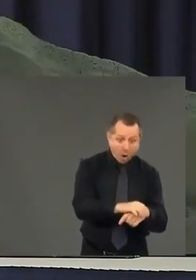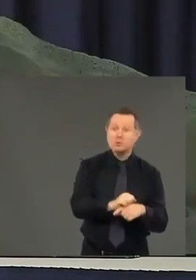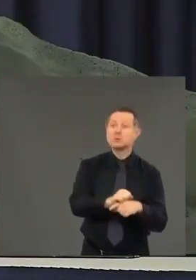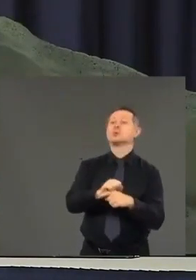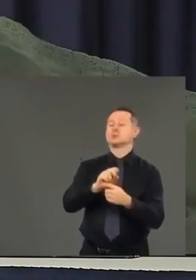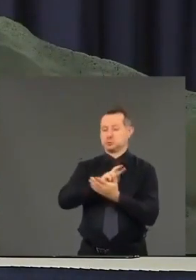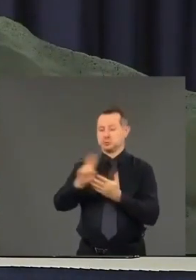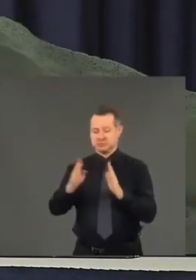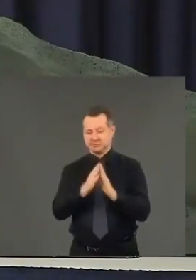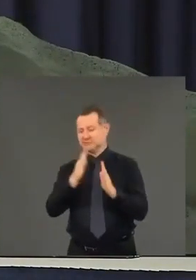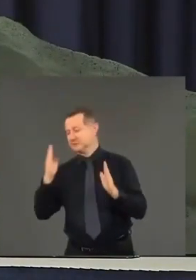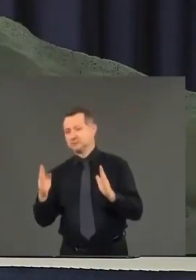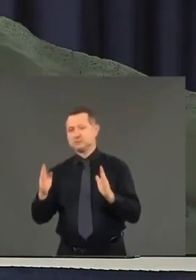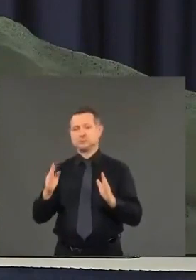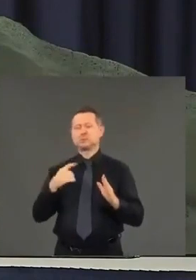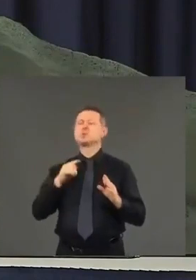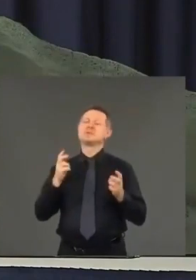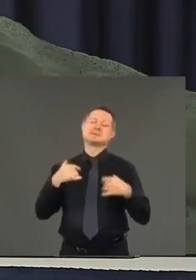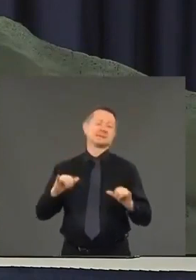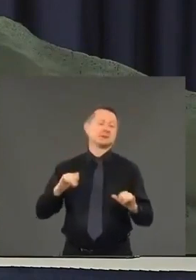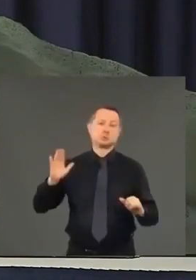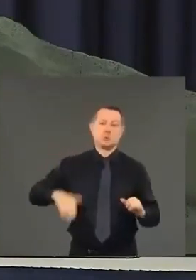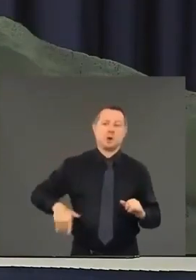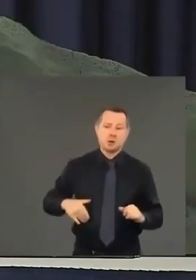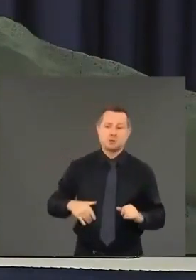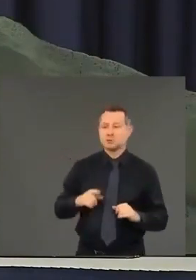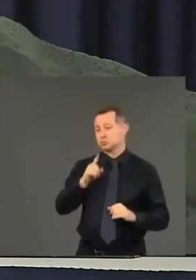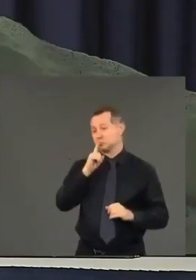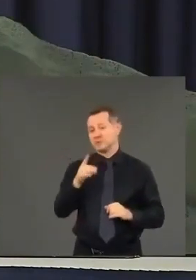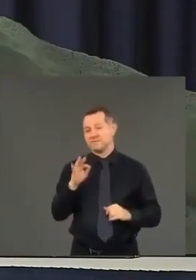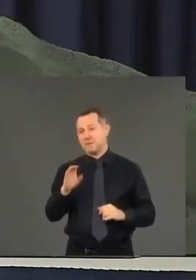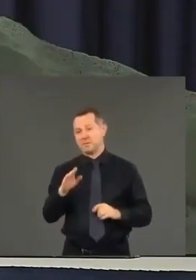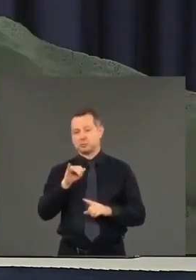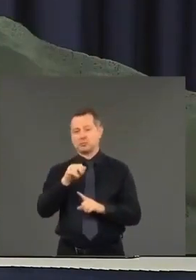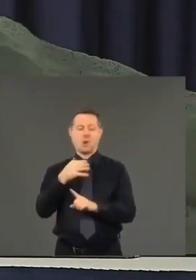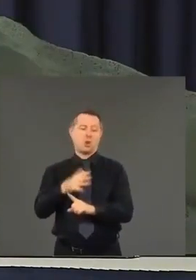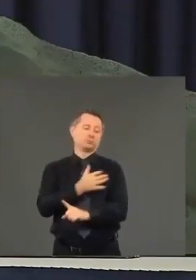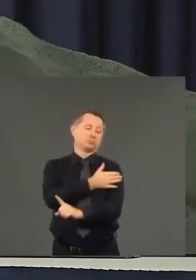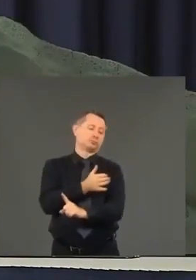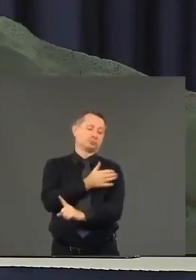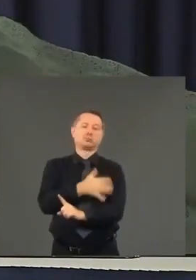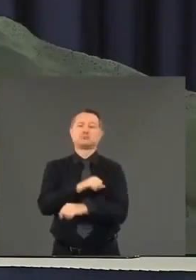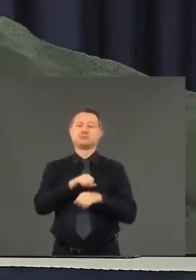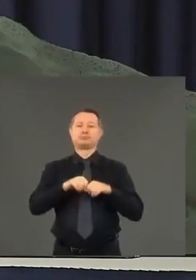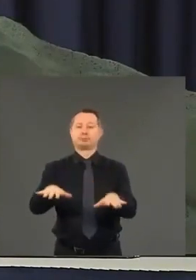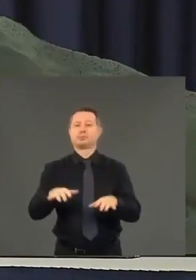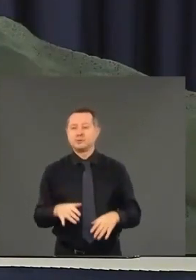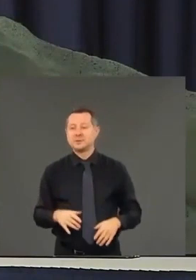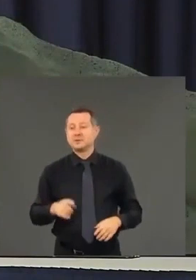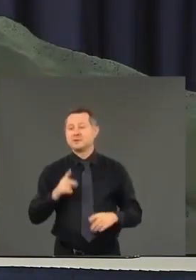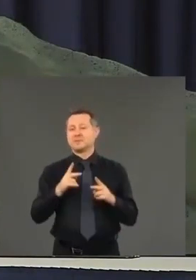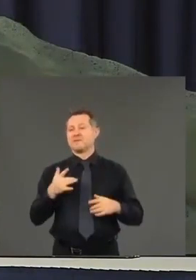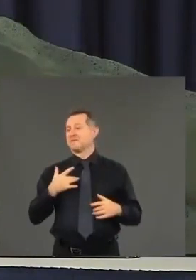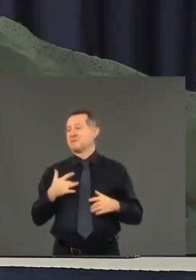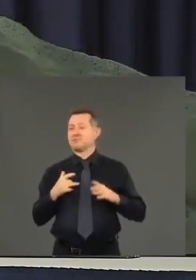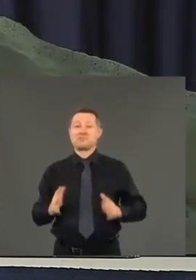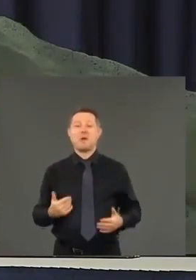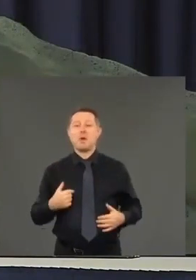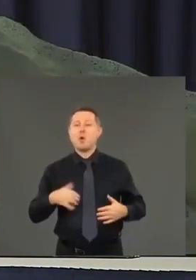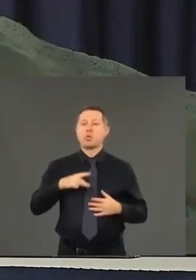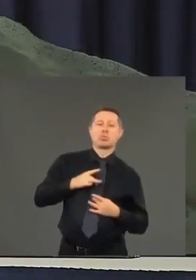No. The virus was here February, the virus was here January. And there was asymptomatic spread, which